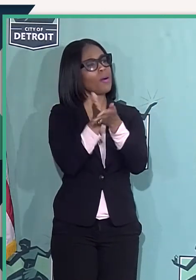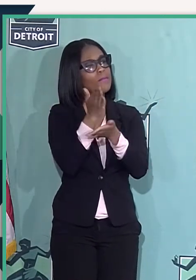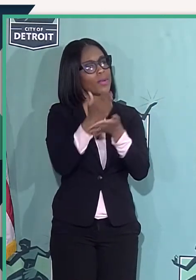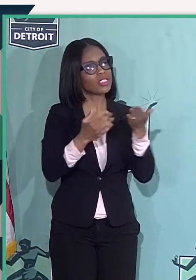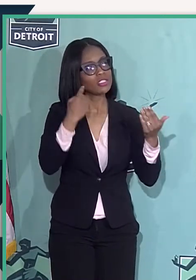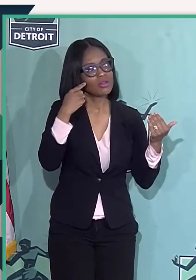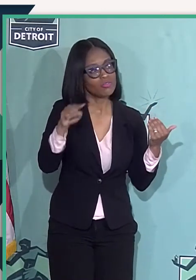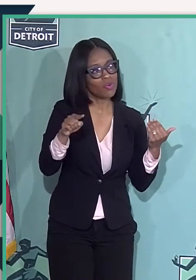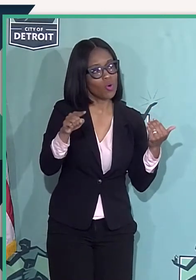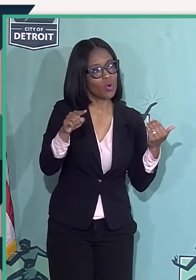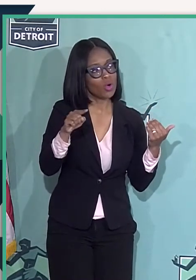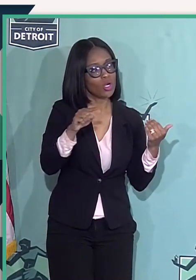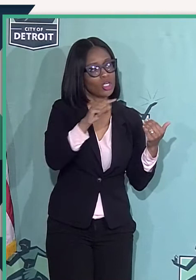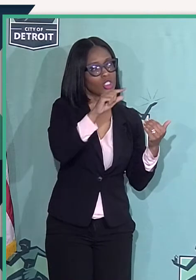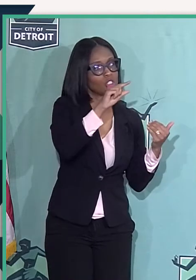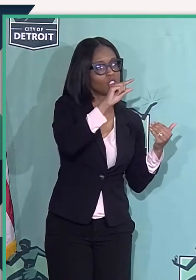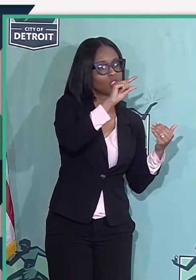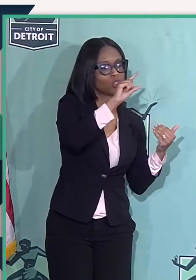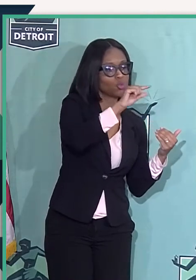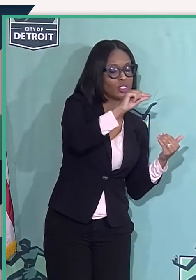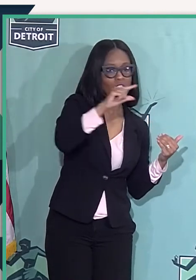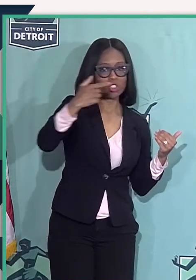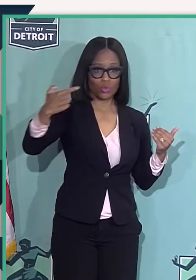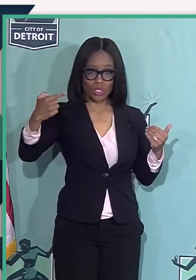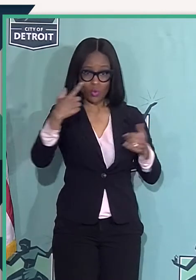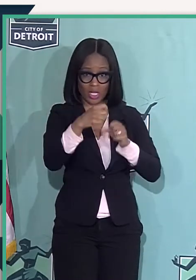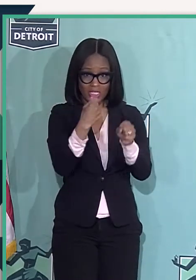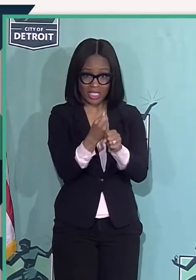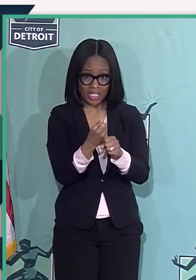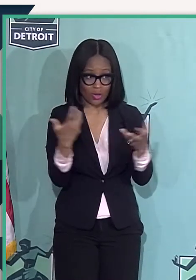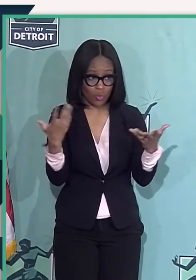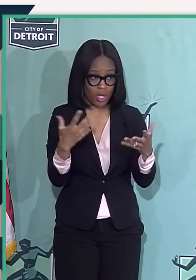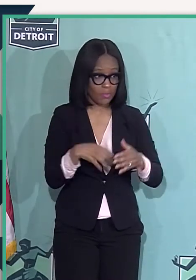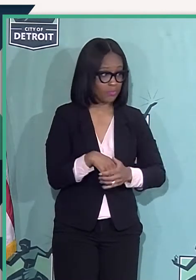for 2021? The number.